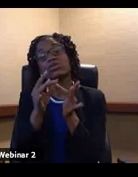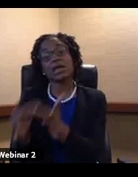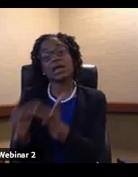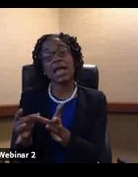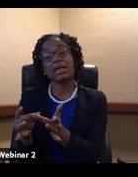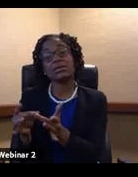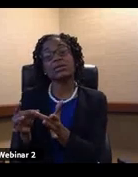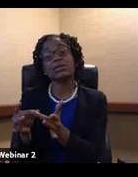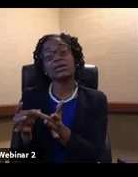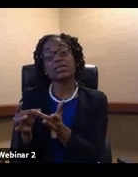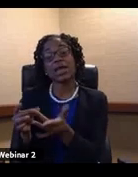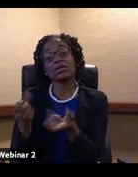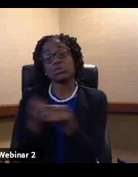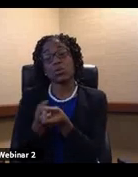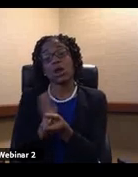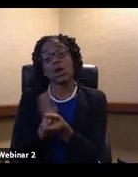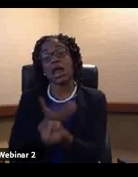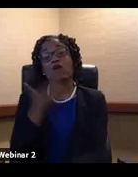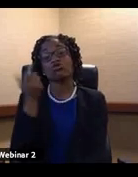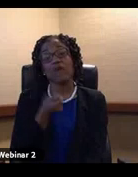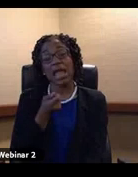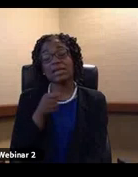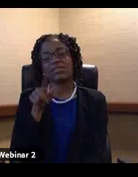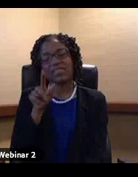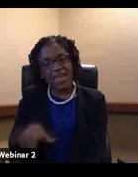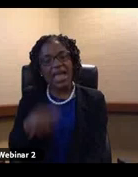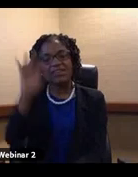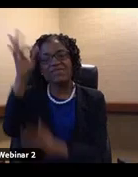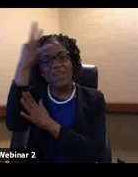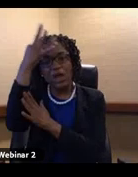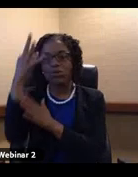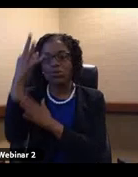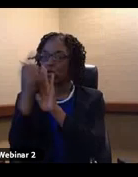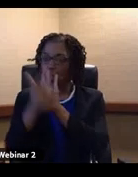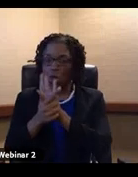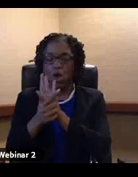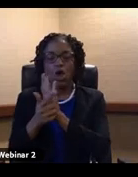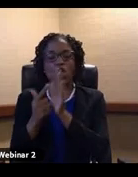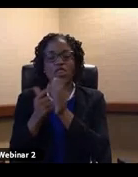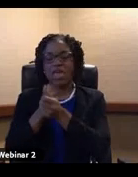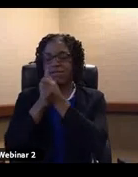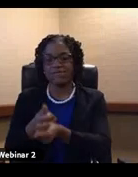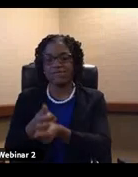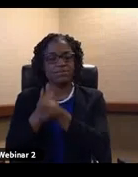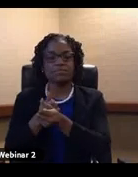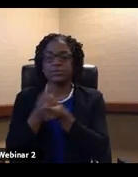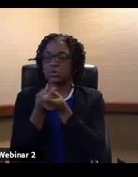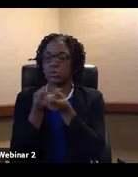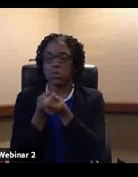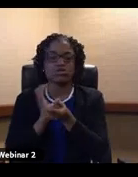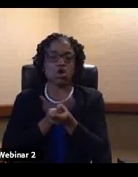govern our grants, this is basically the federal regulation that governs all of our grantees.